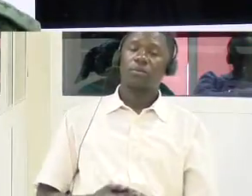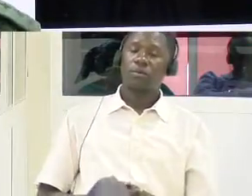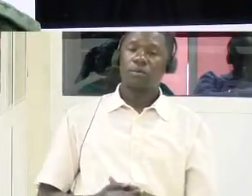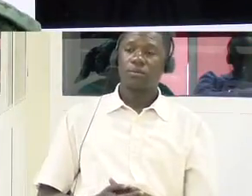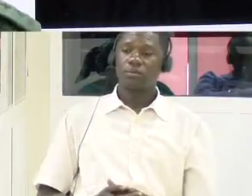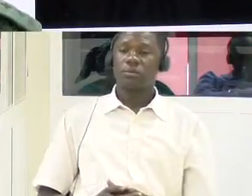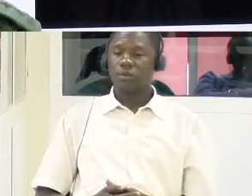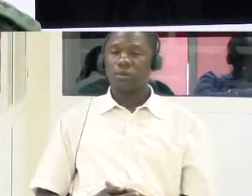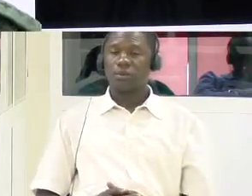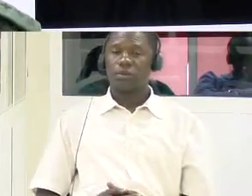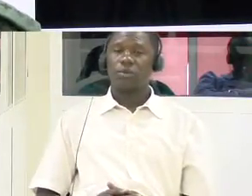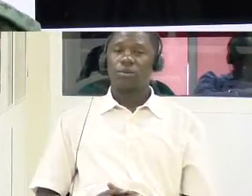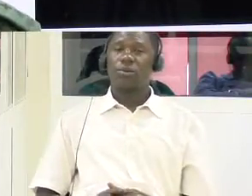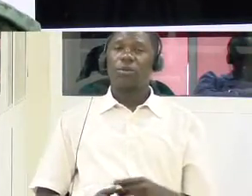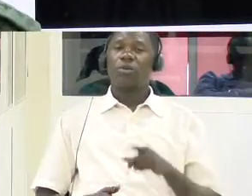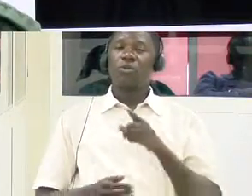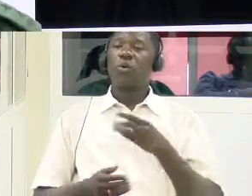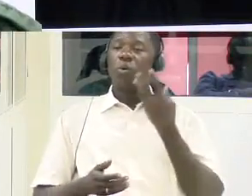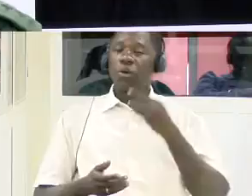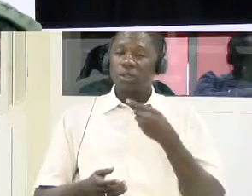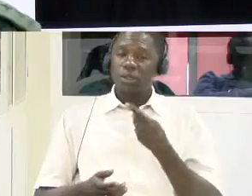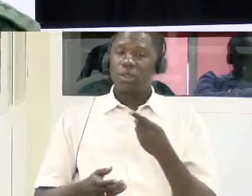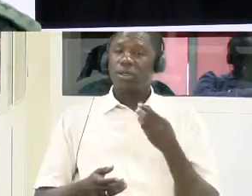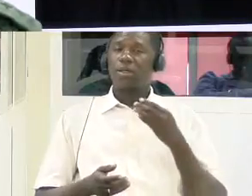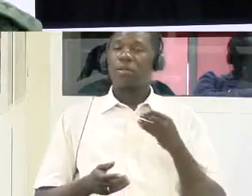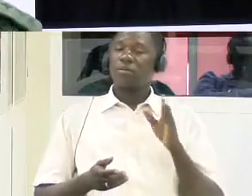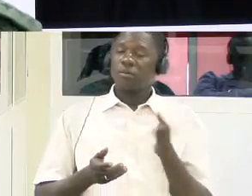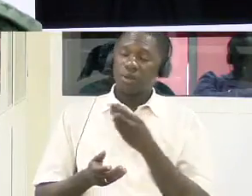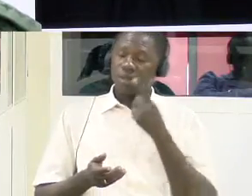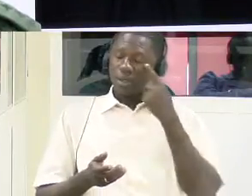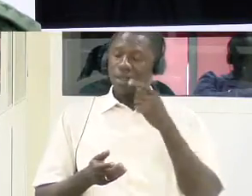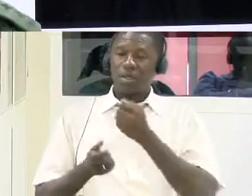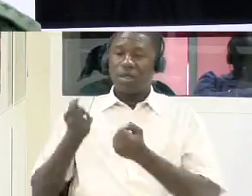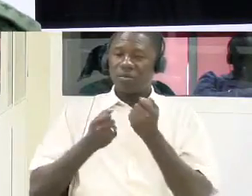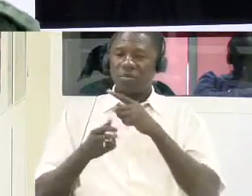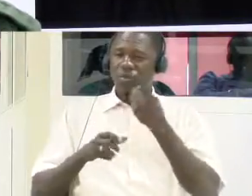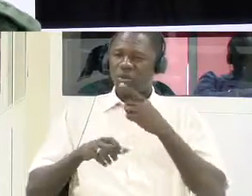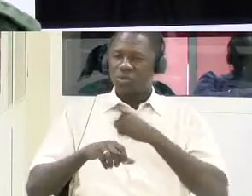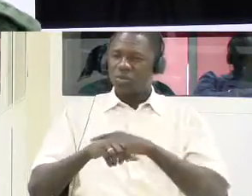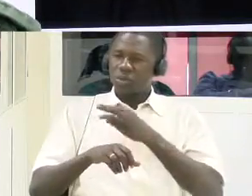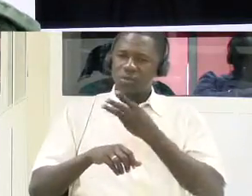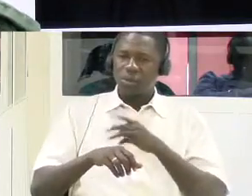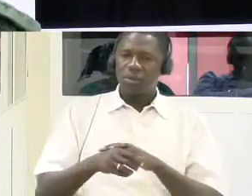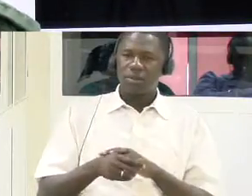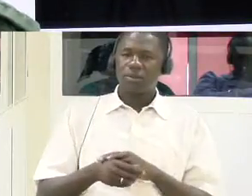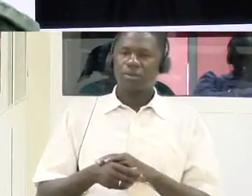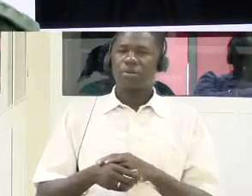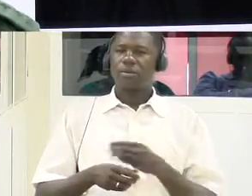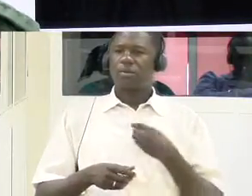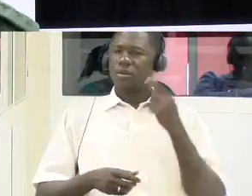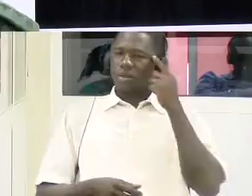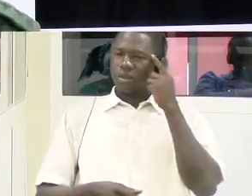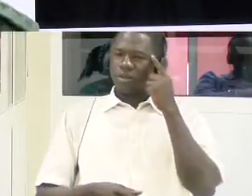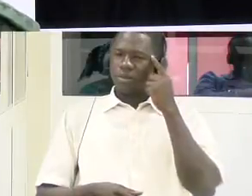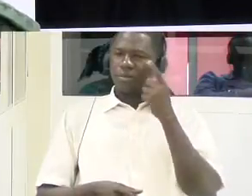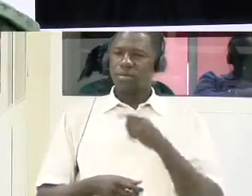So when he said that, I kept quiet. I was in the car, I kept quiet for almost 2-3 minutes. He said, is there any problem? I said, no, there is no